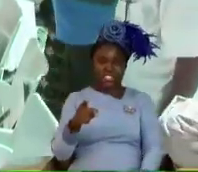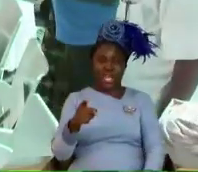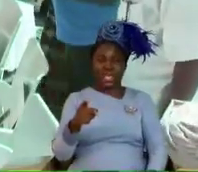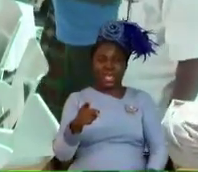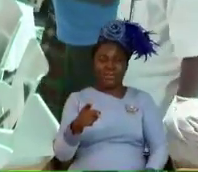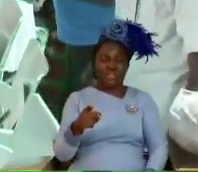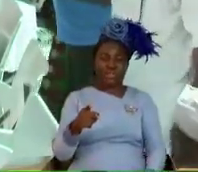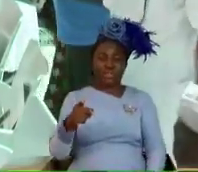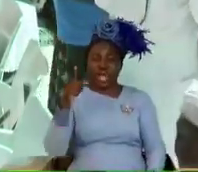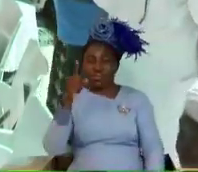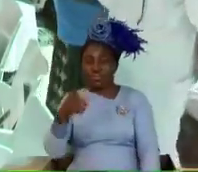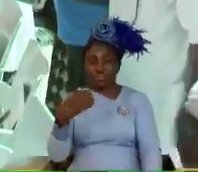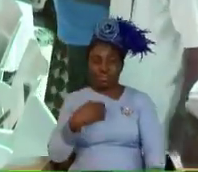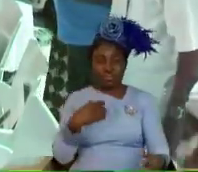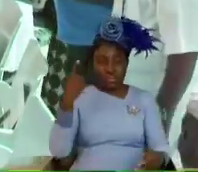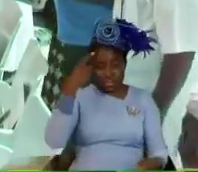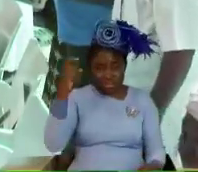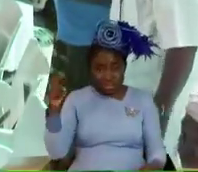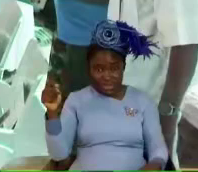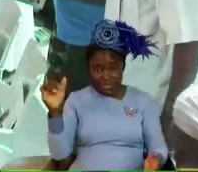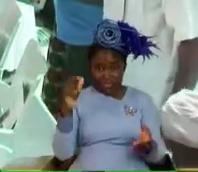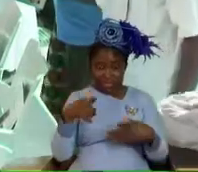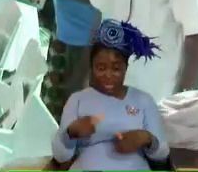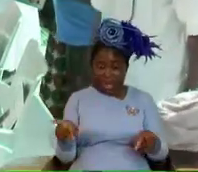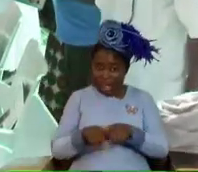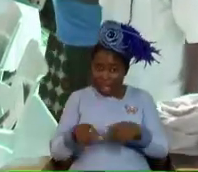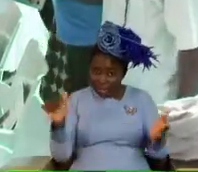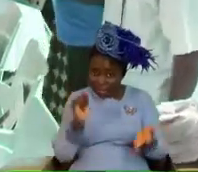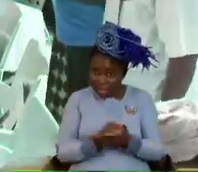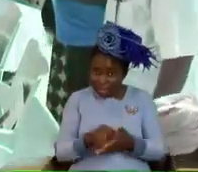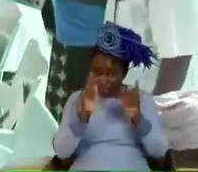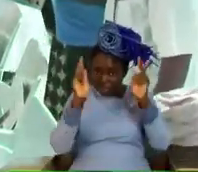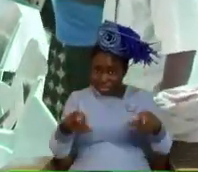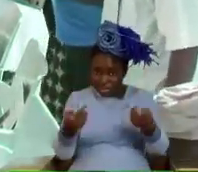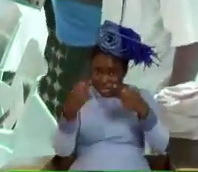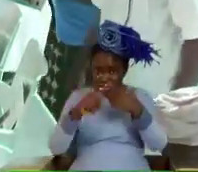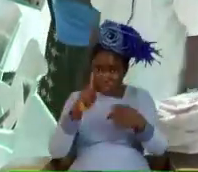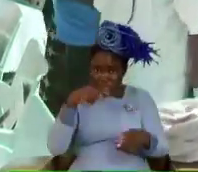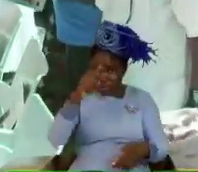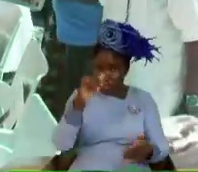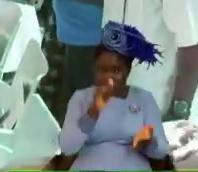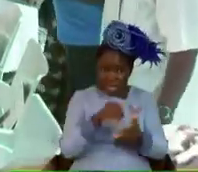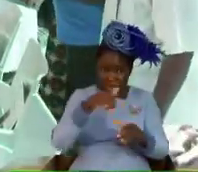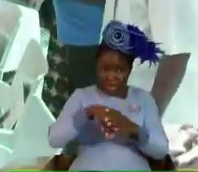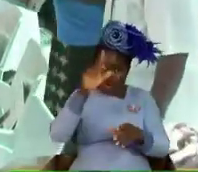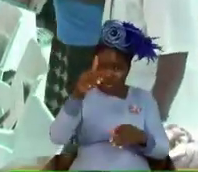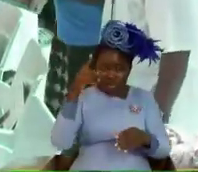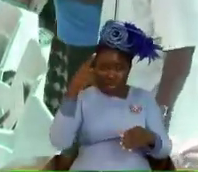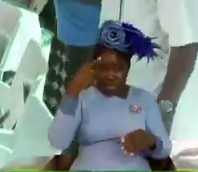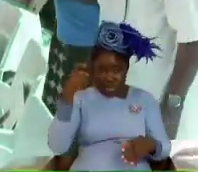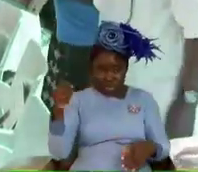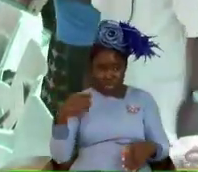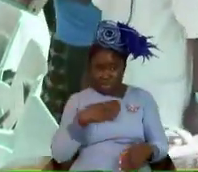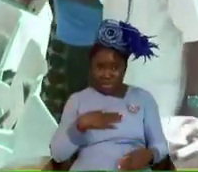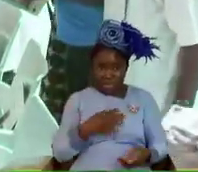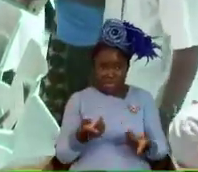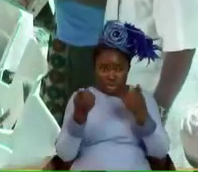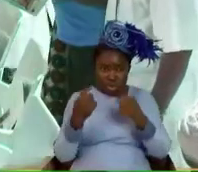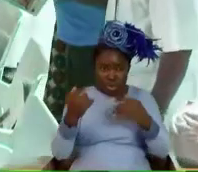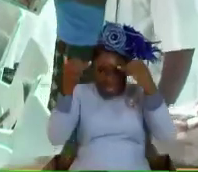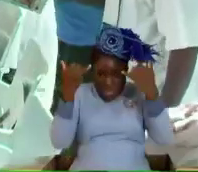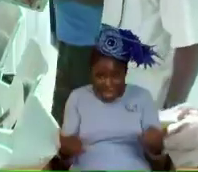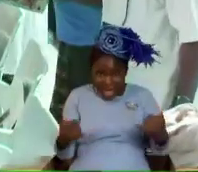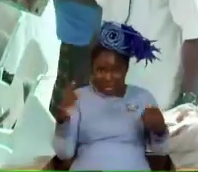dream, a personality came to threaten you like that. Please find your way quickly to the altar.